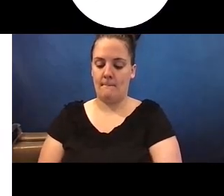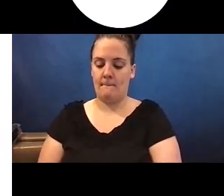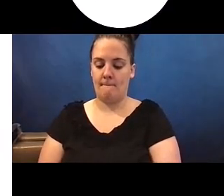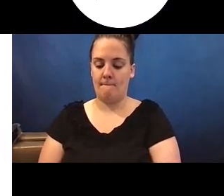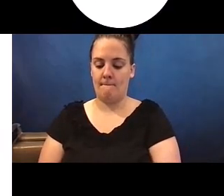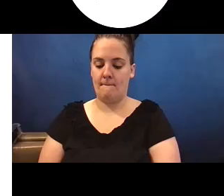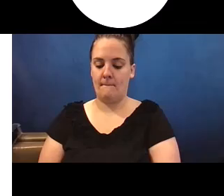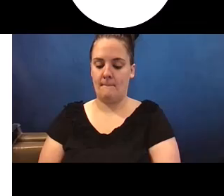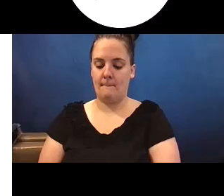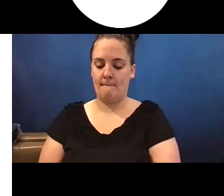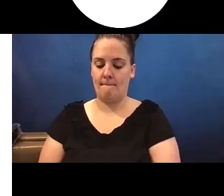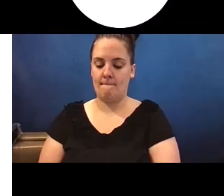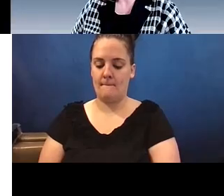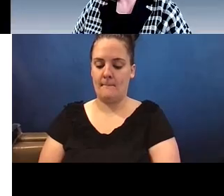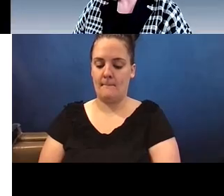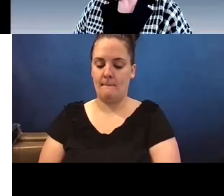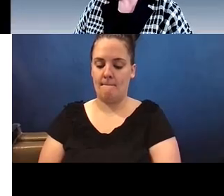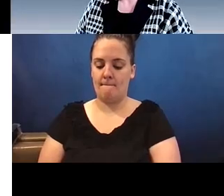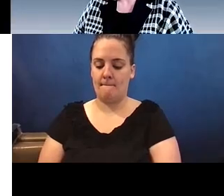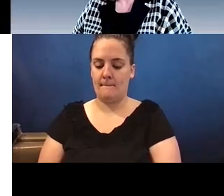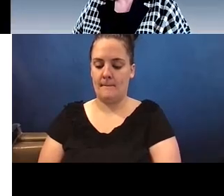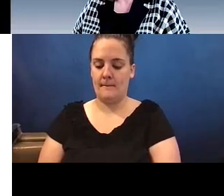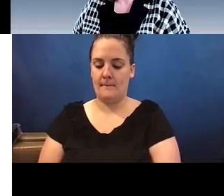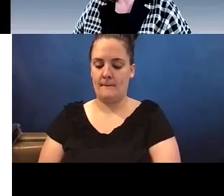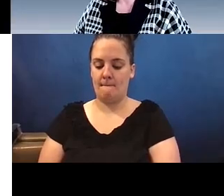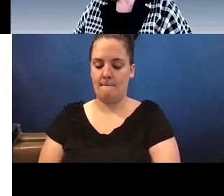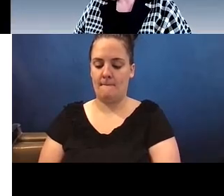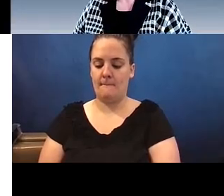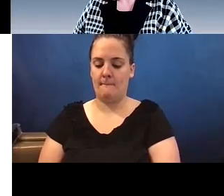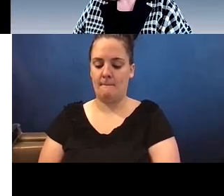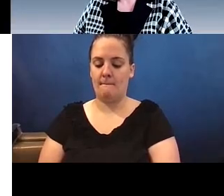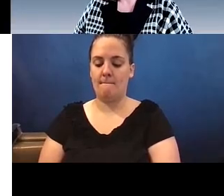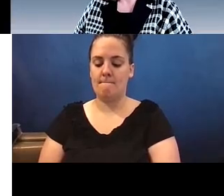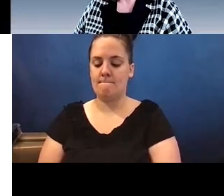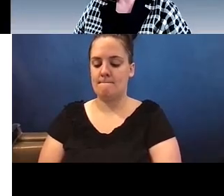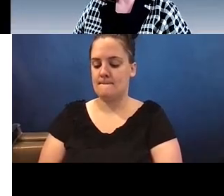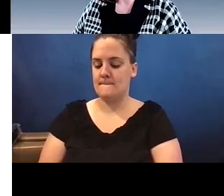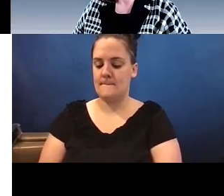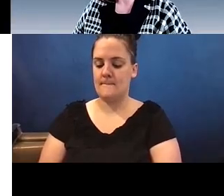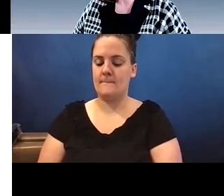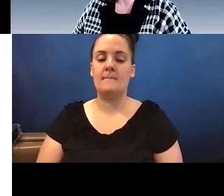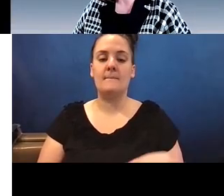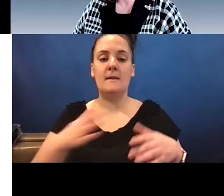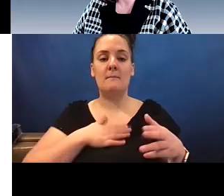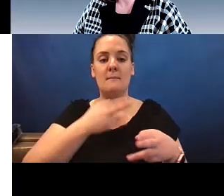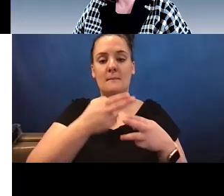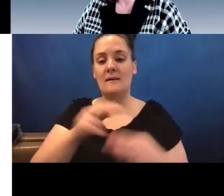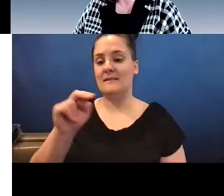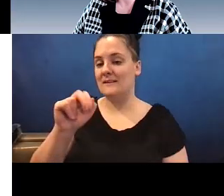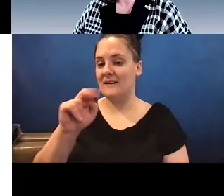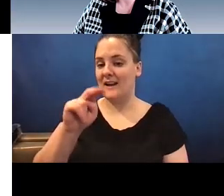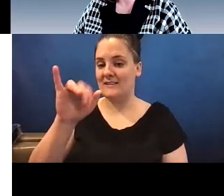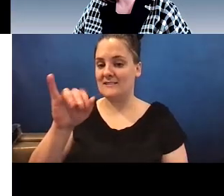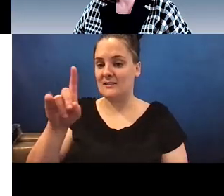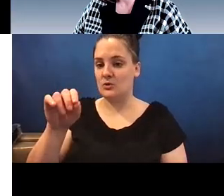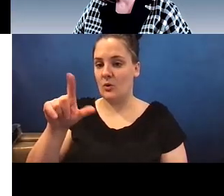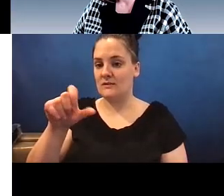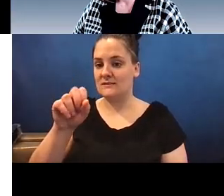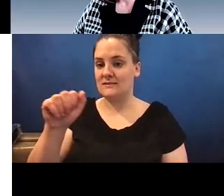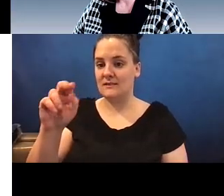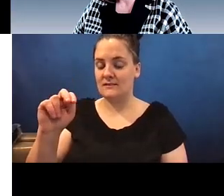Great. Great. Thank you, Dr. Rothgary. Good morning, everyone. My name is Nancy Dolson. I'm the budget director here at